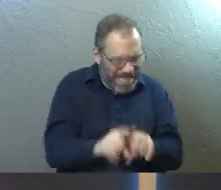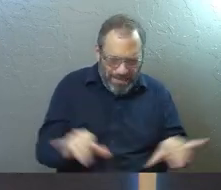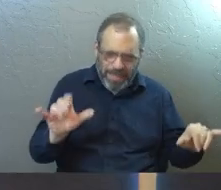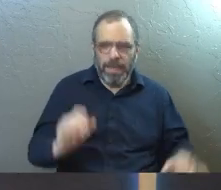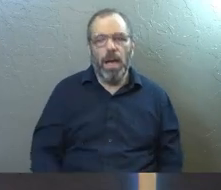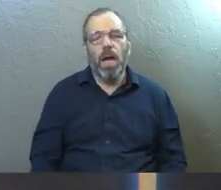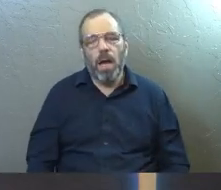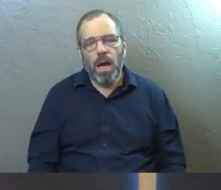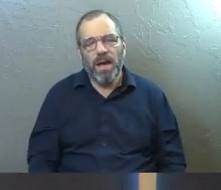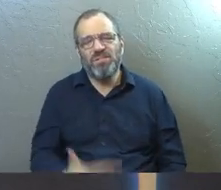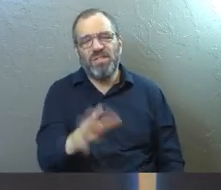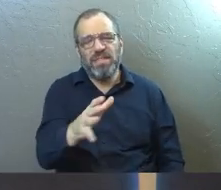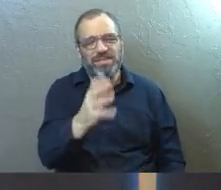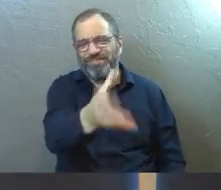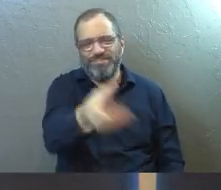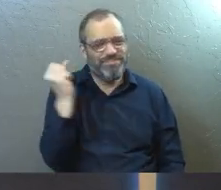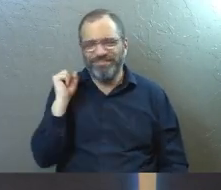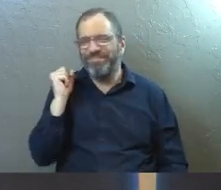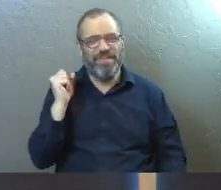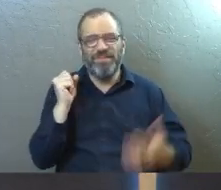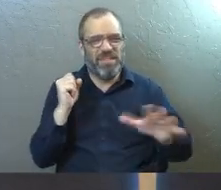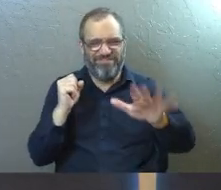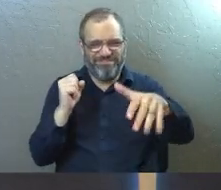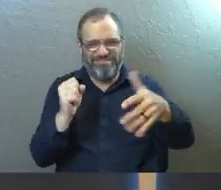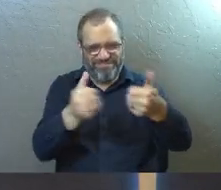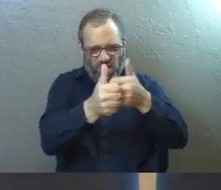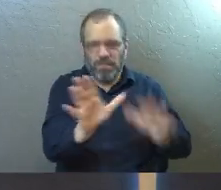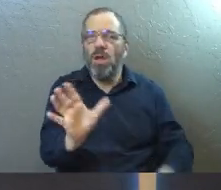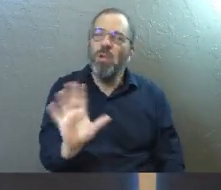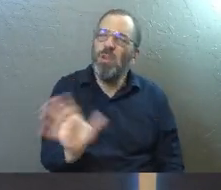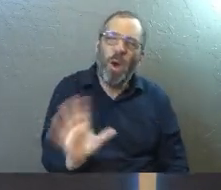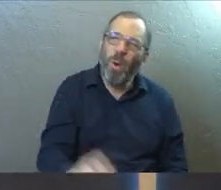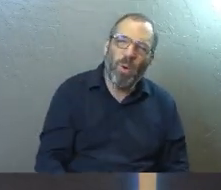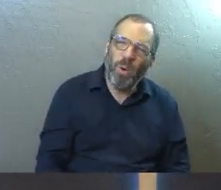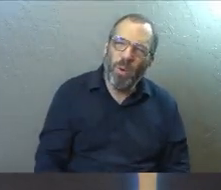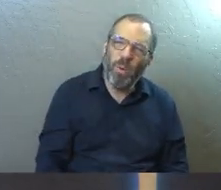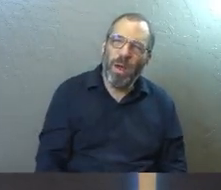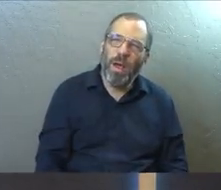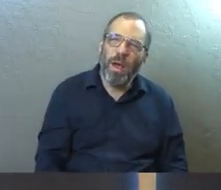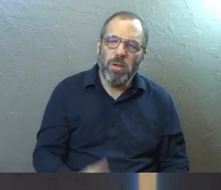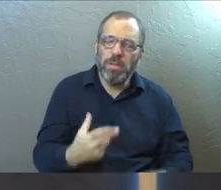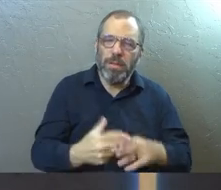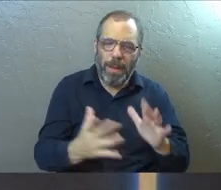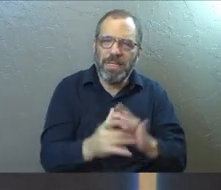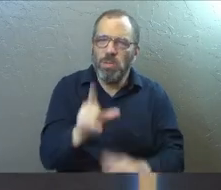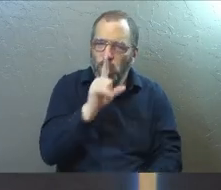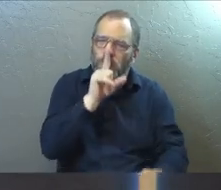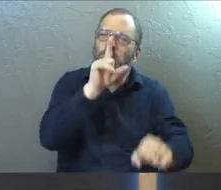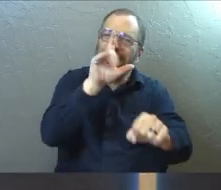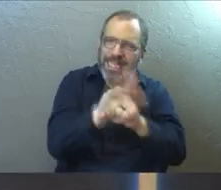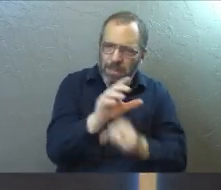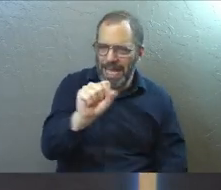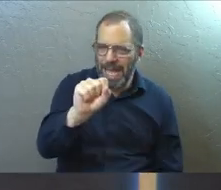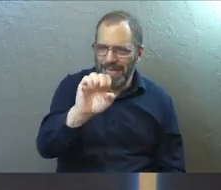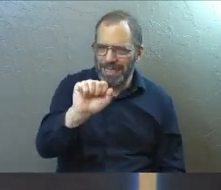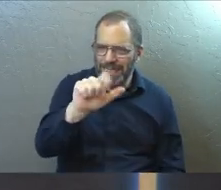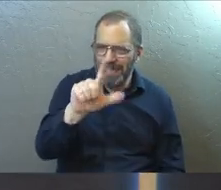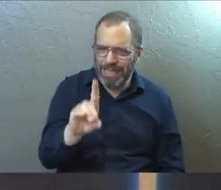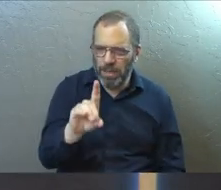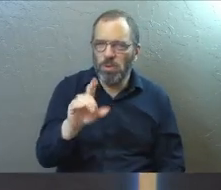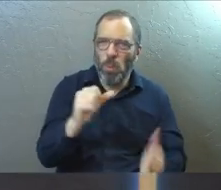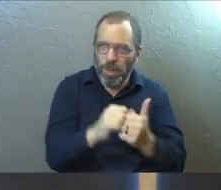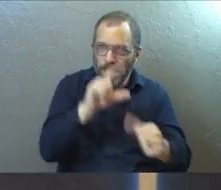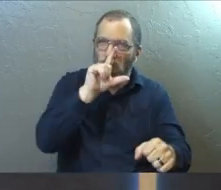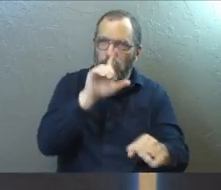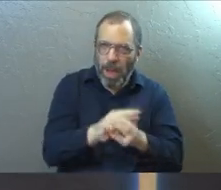and God goes, yeah, that's probably enough. Let me have that back. That's not how this works, right? You are sealed with the promise, and the promise that God gives you to show that